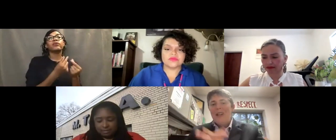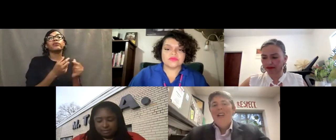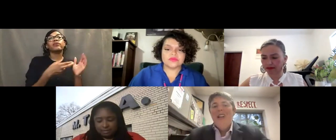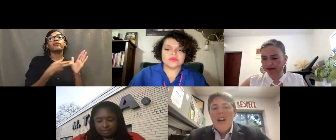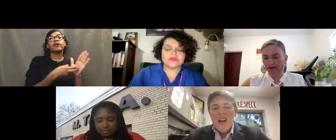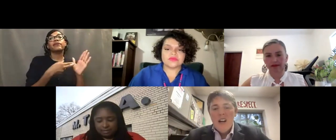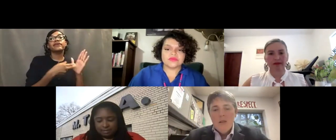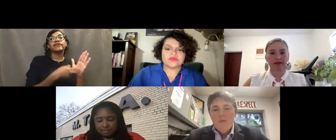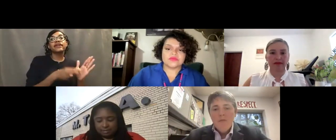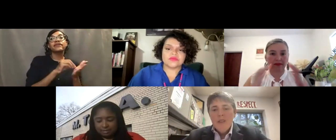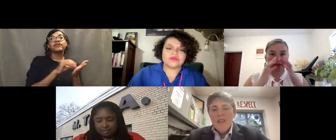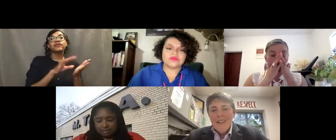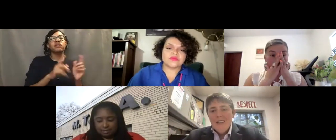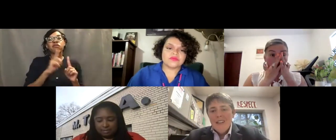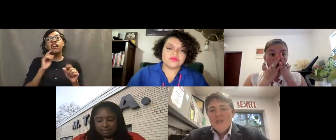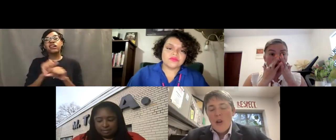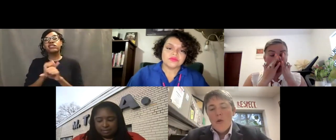groups.